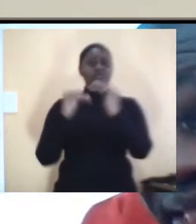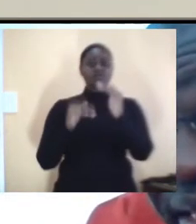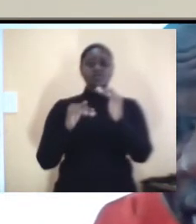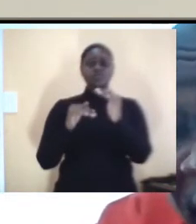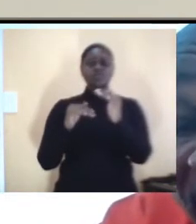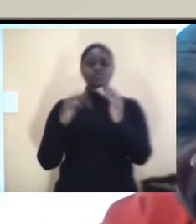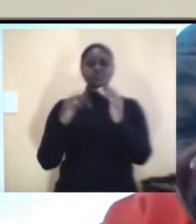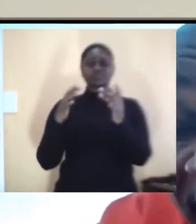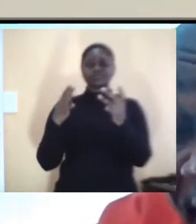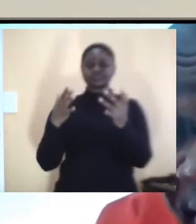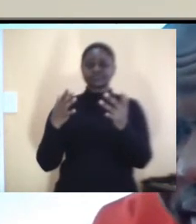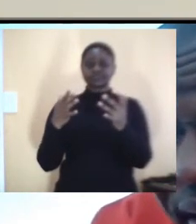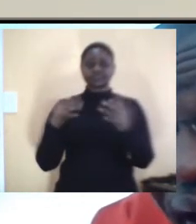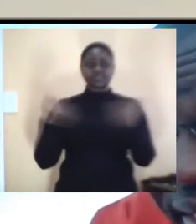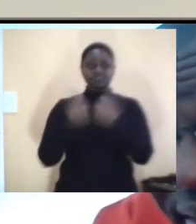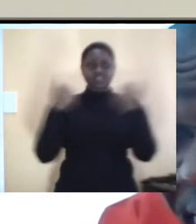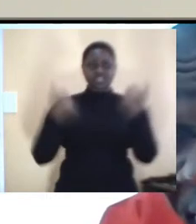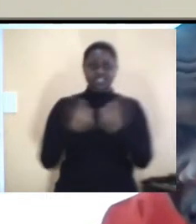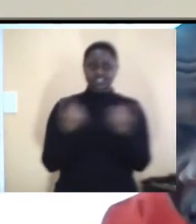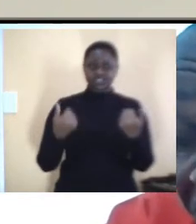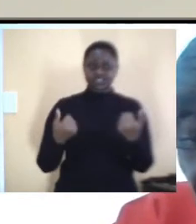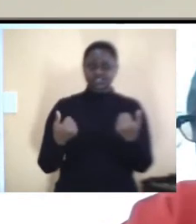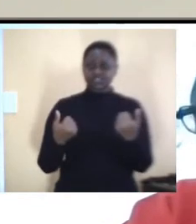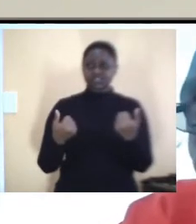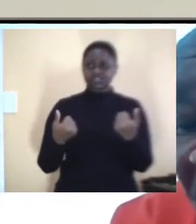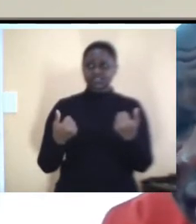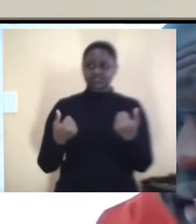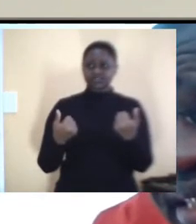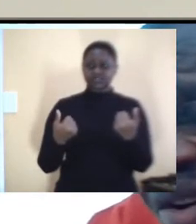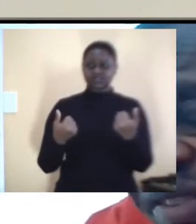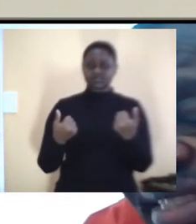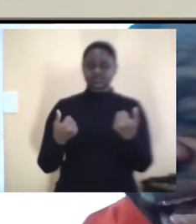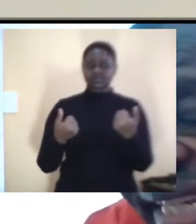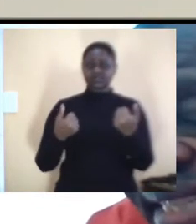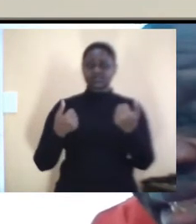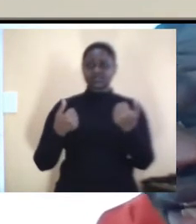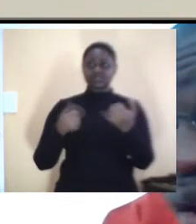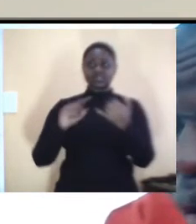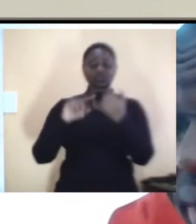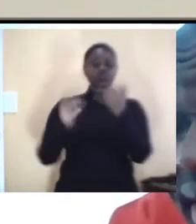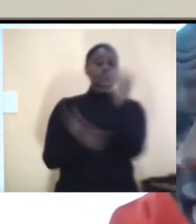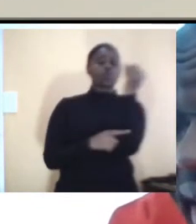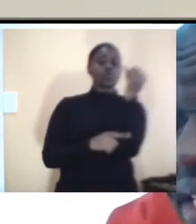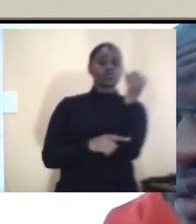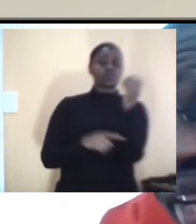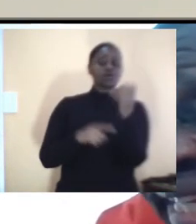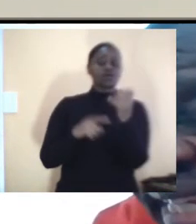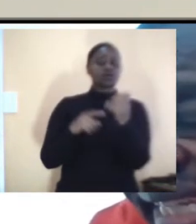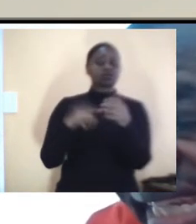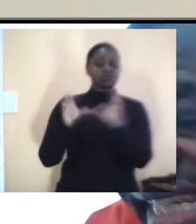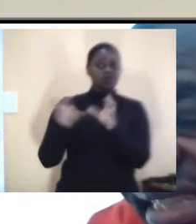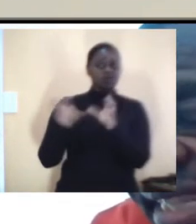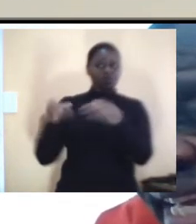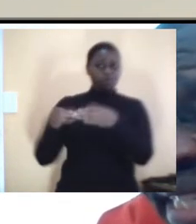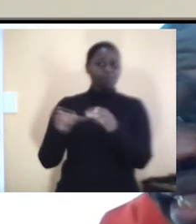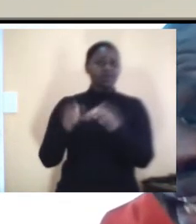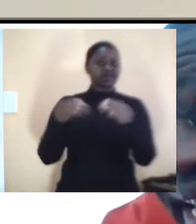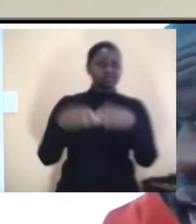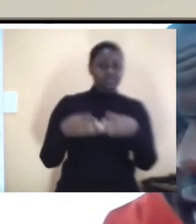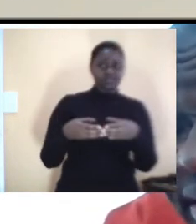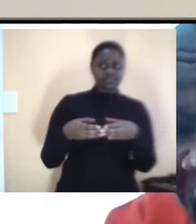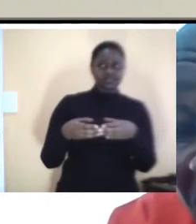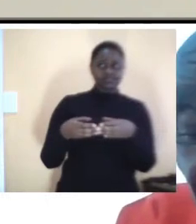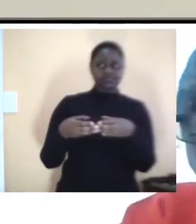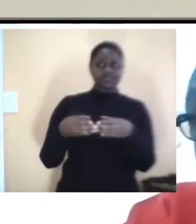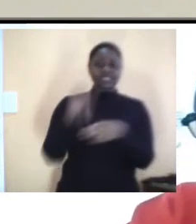must be challenged harshly. It is not just the oversight committee that is failing, it is the